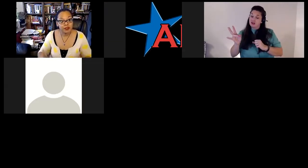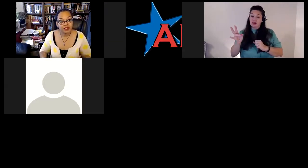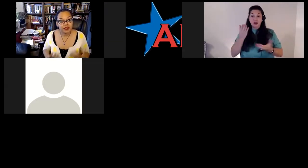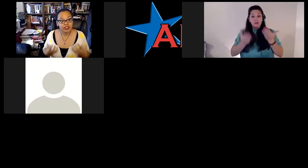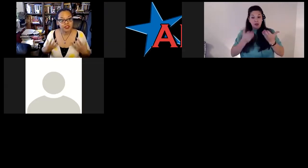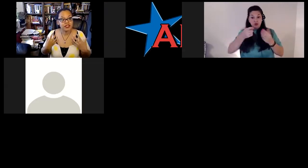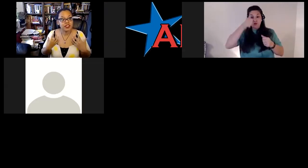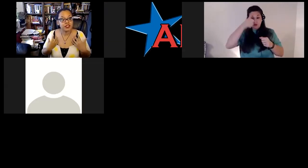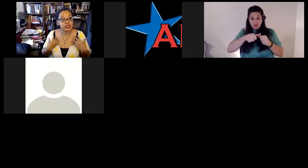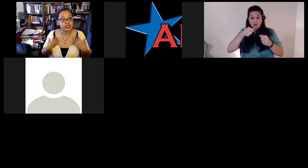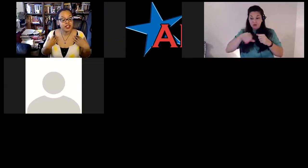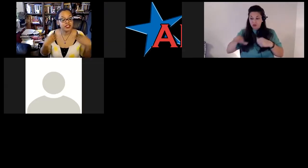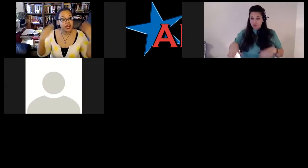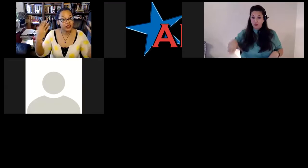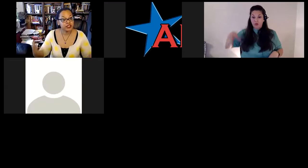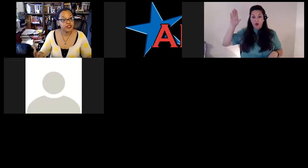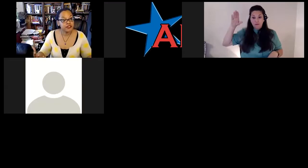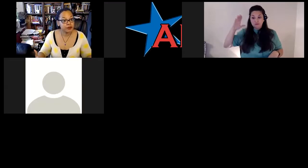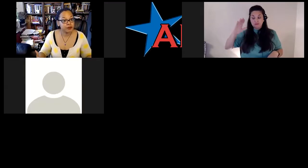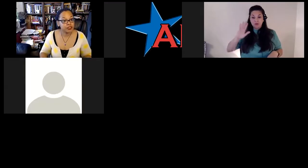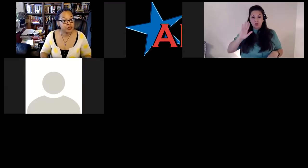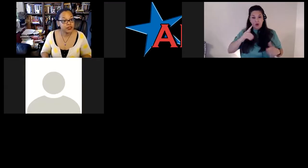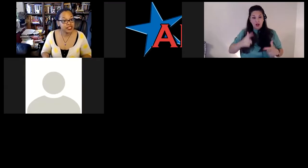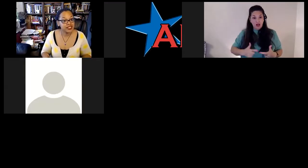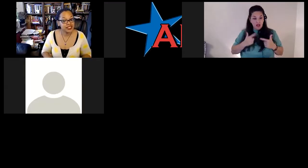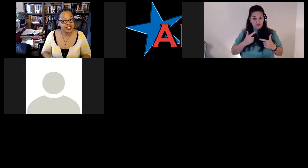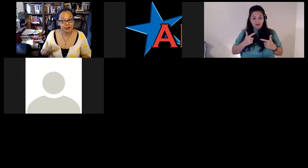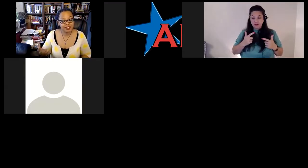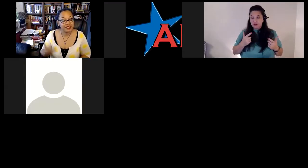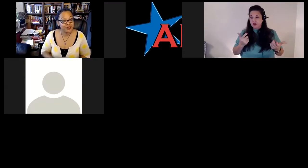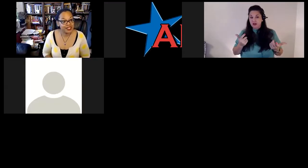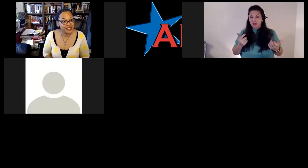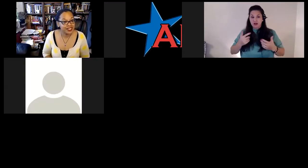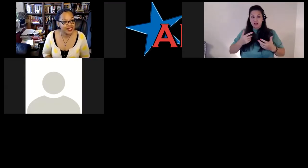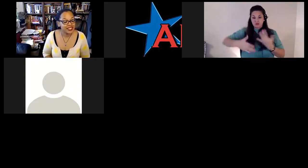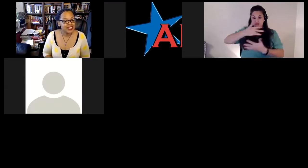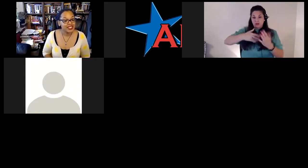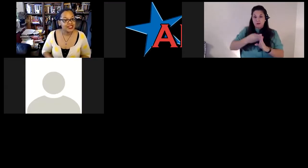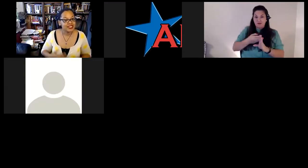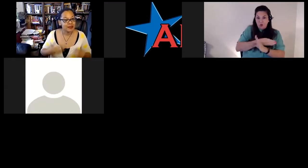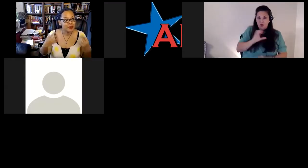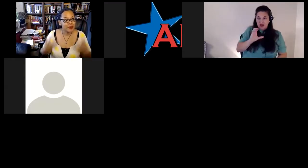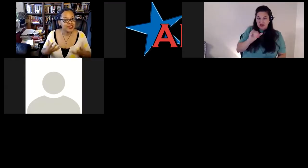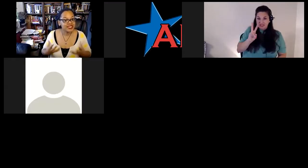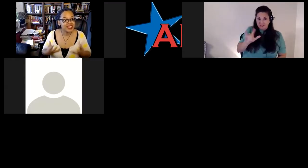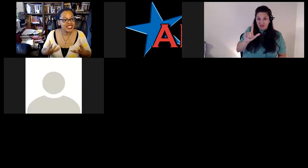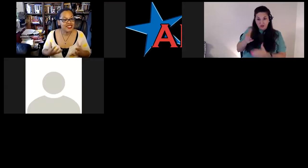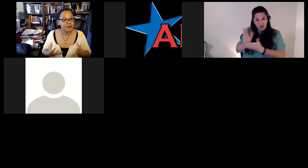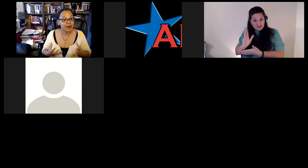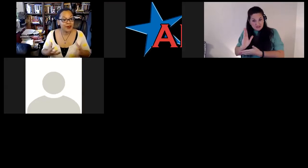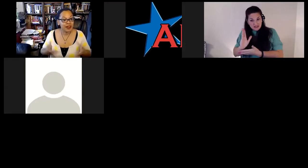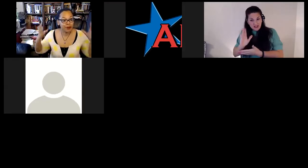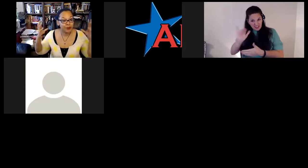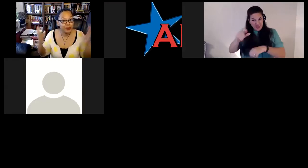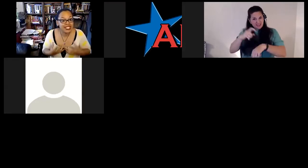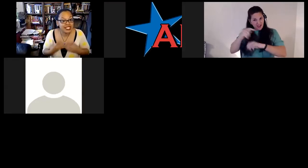up in your childhood development and socialization in a pre-civil rights era. It's important to think